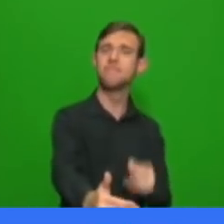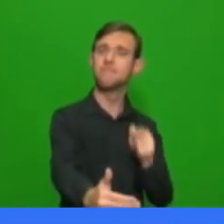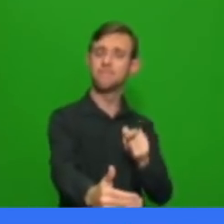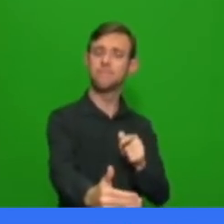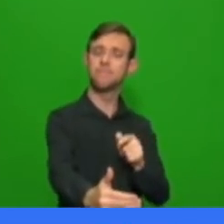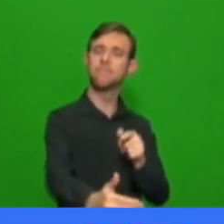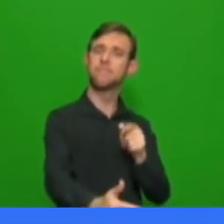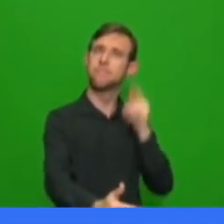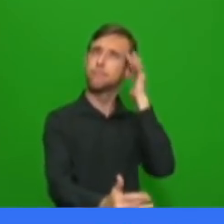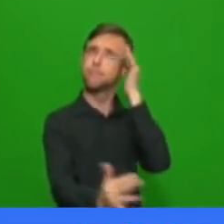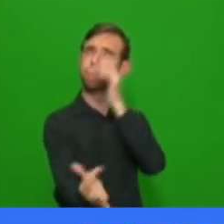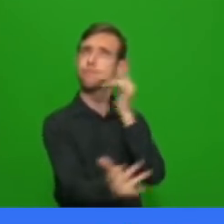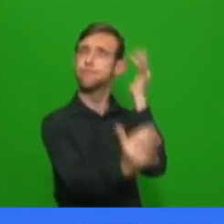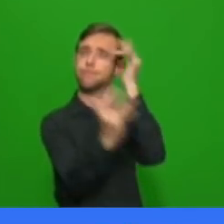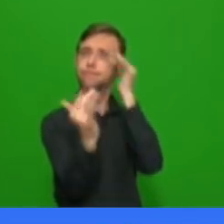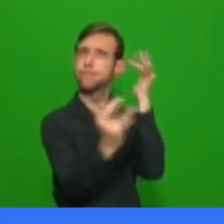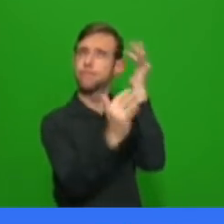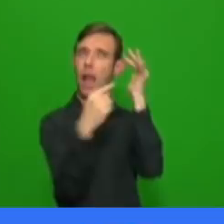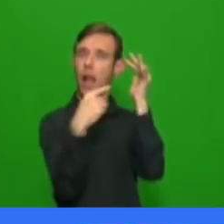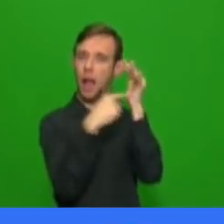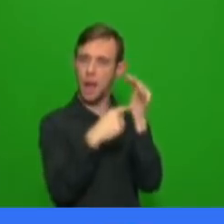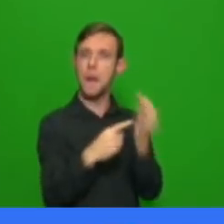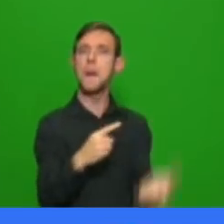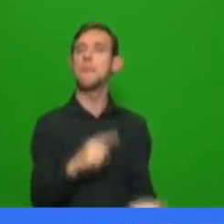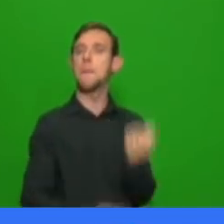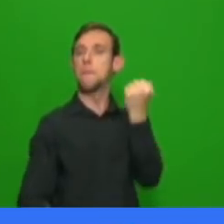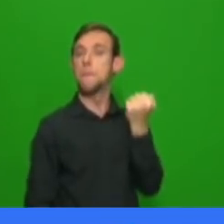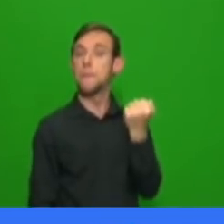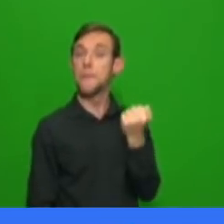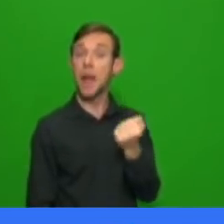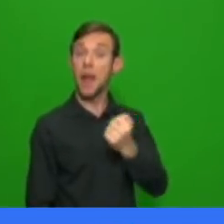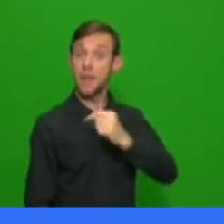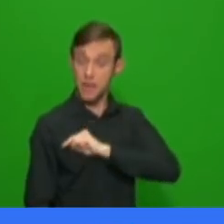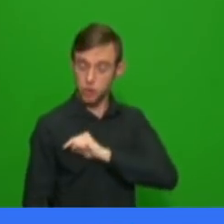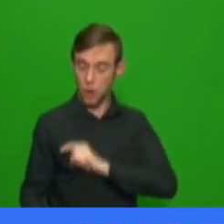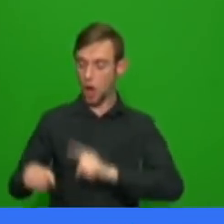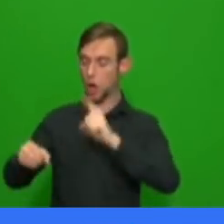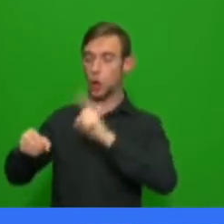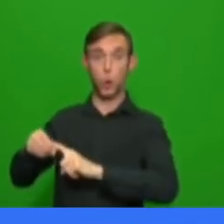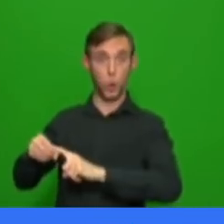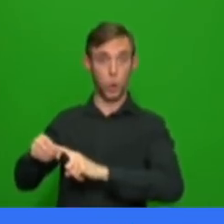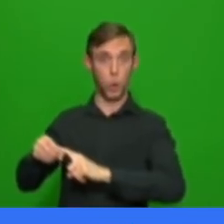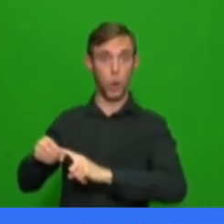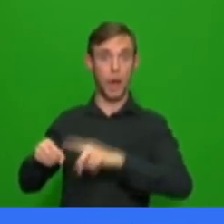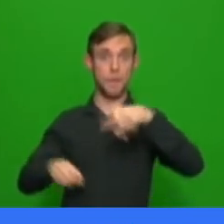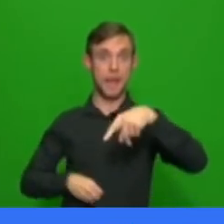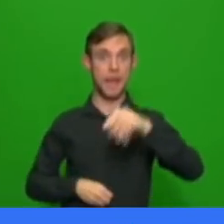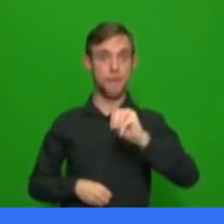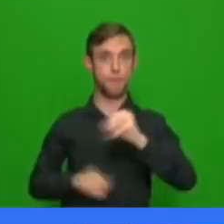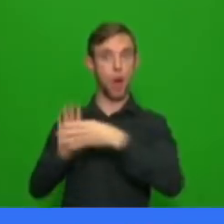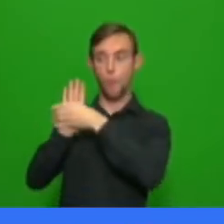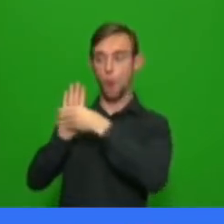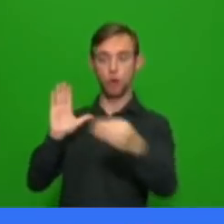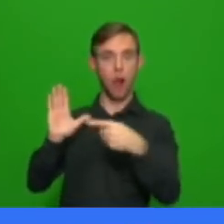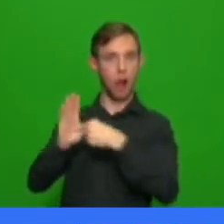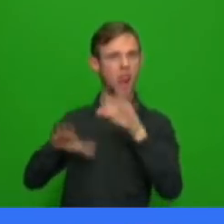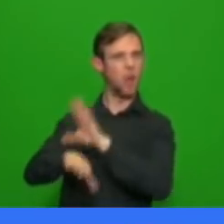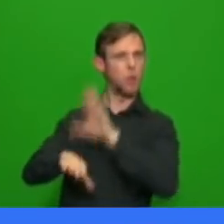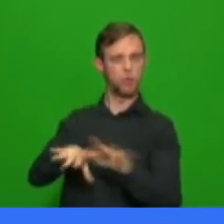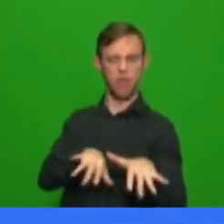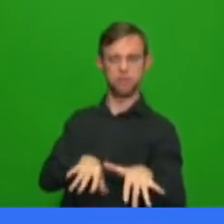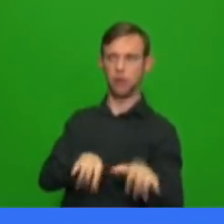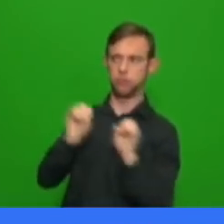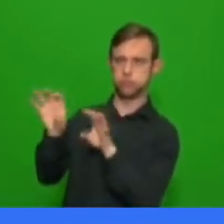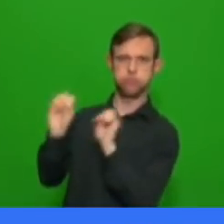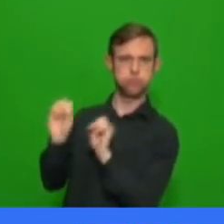and within those, the QPM has also built in